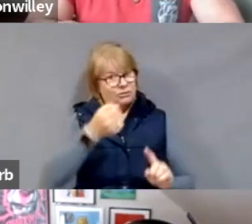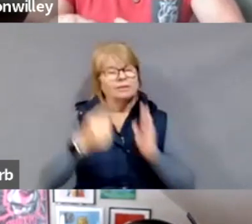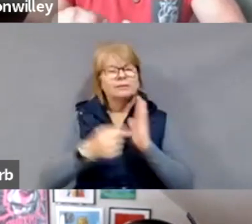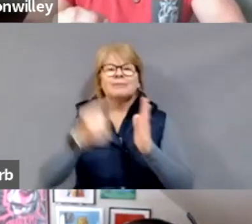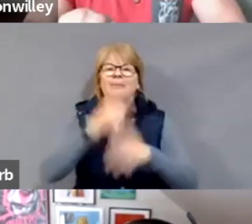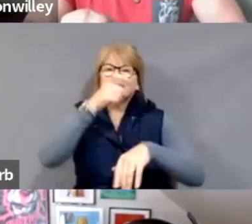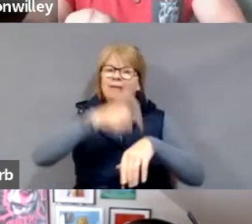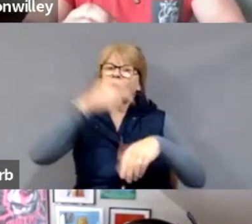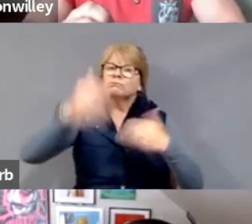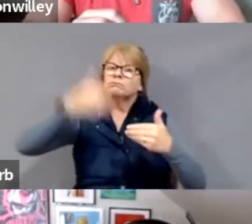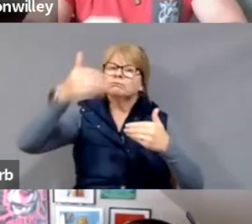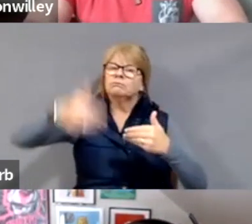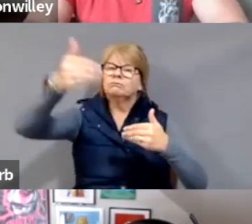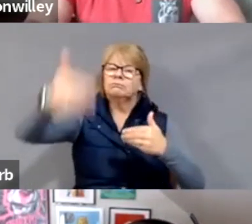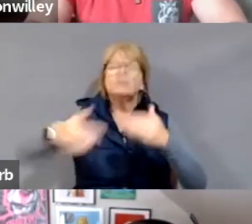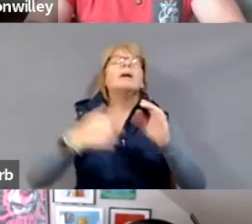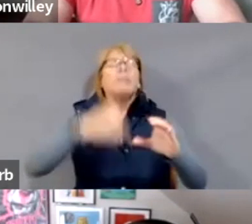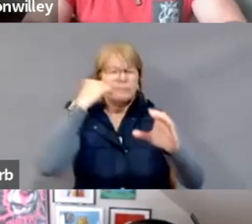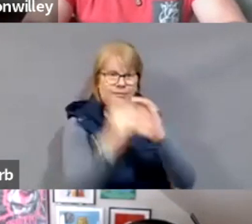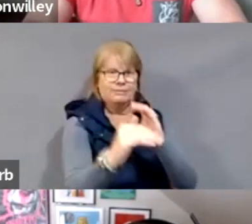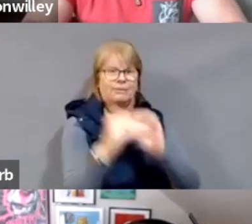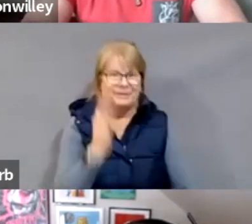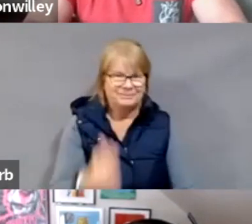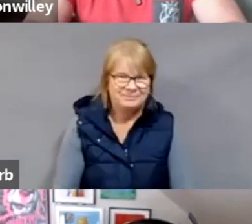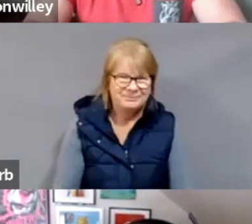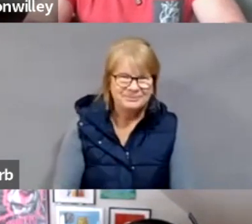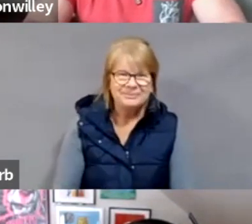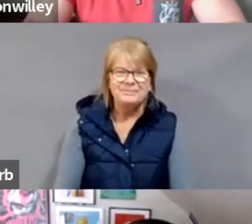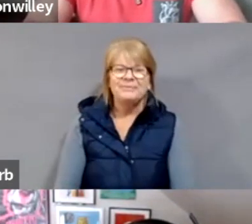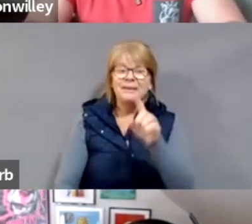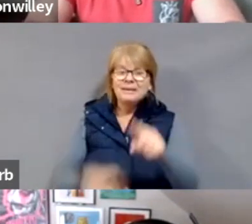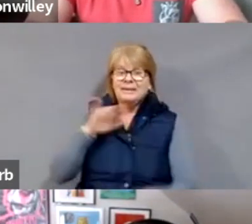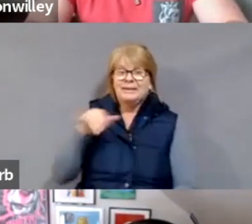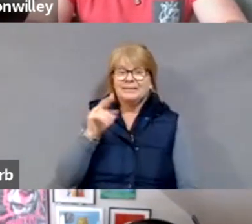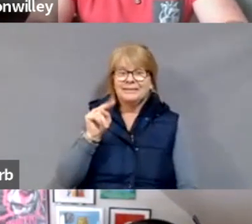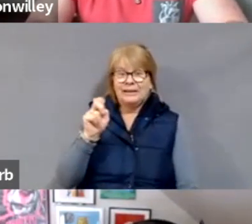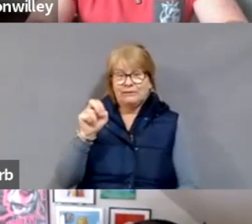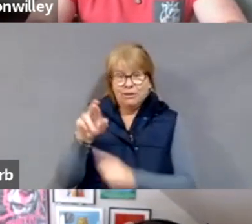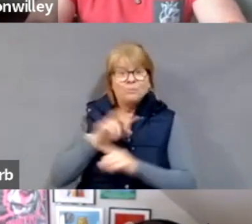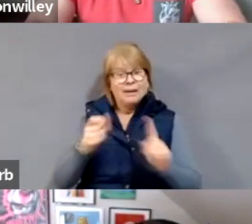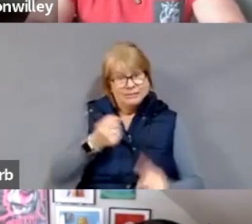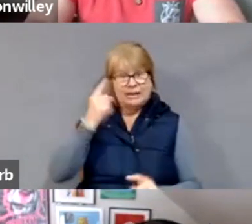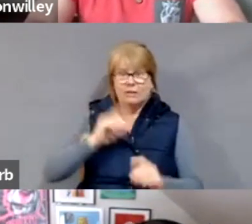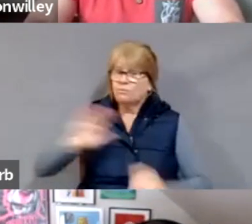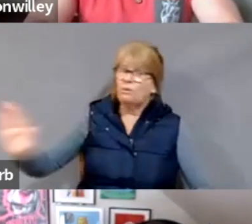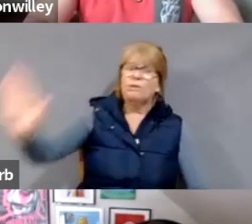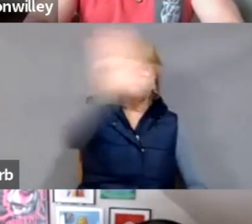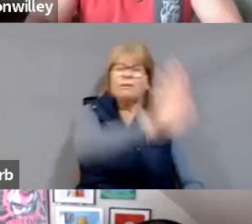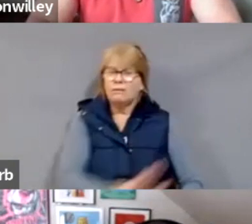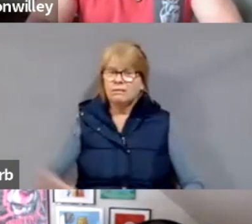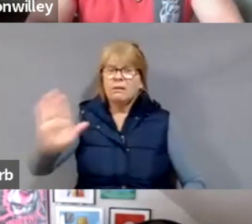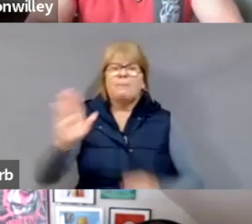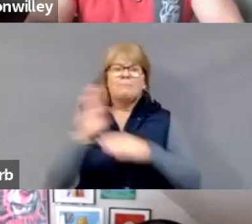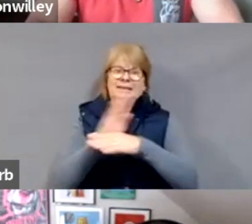to get to that email. That's all. I will always email back. But I also want to respect that everybody has a busy life. Mine